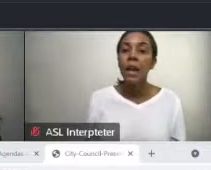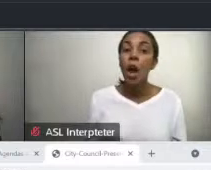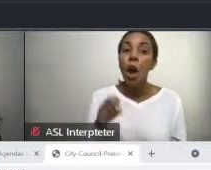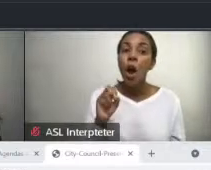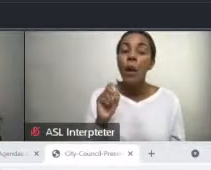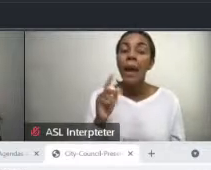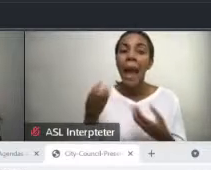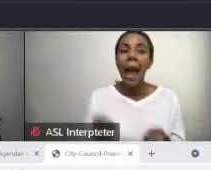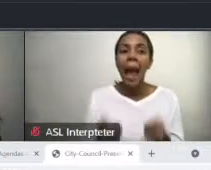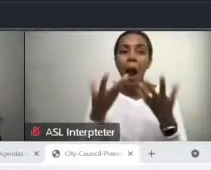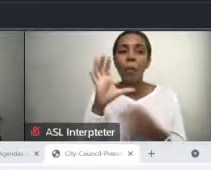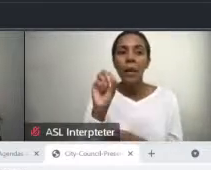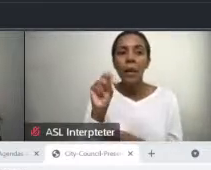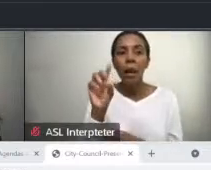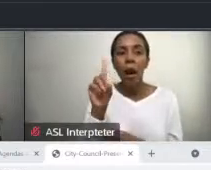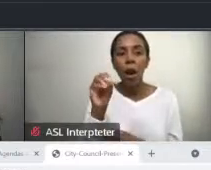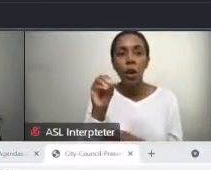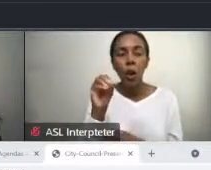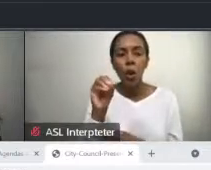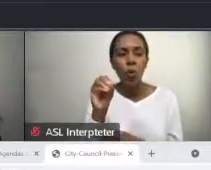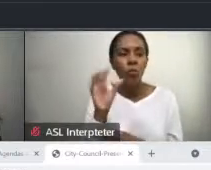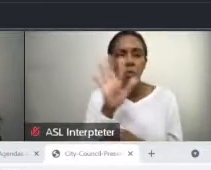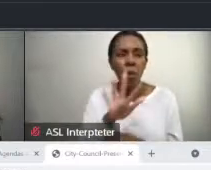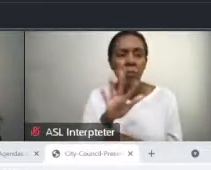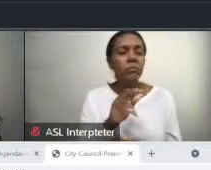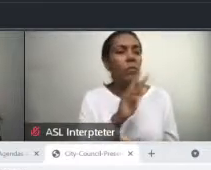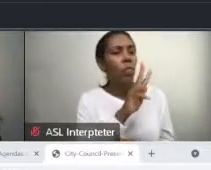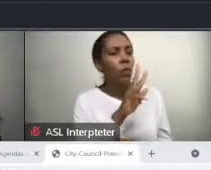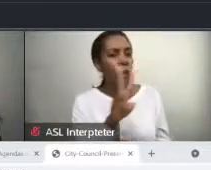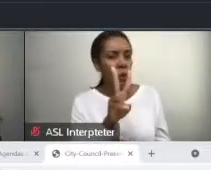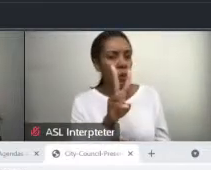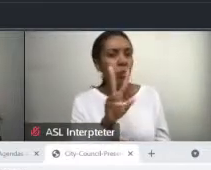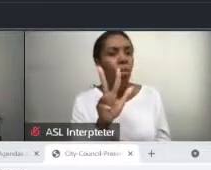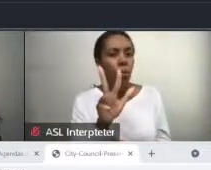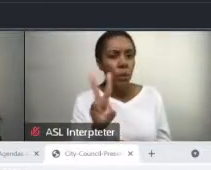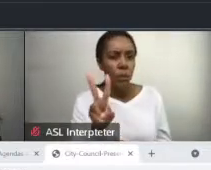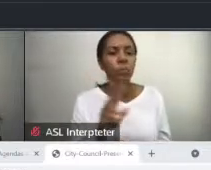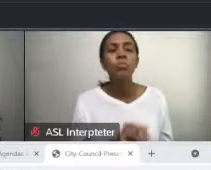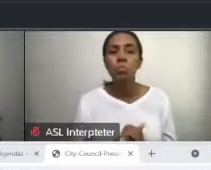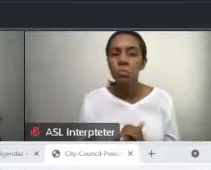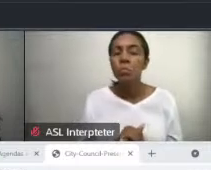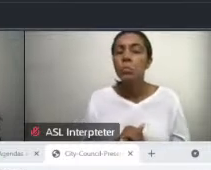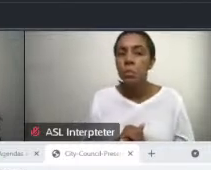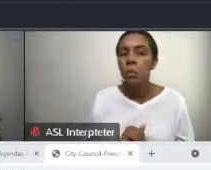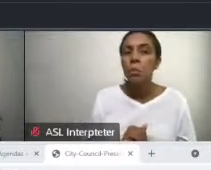condos are you estimating? 32. 32. Okay.